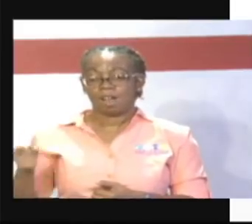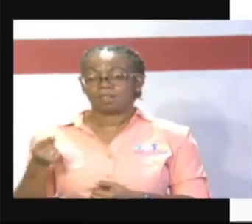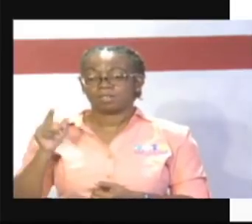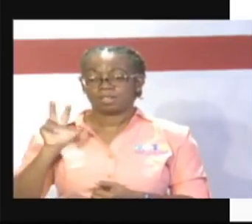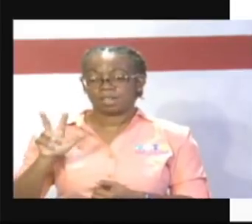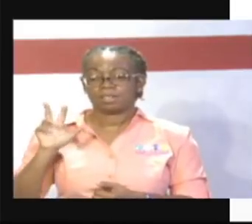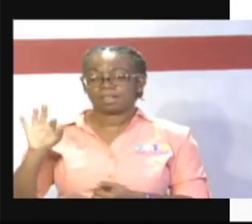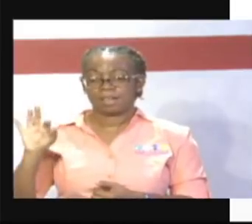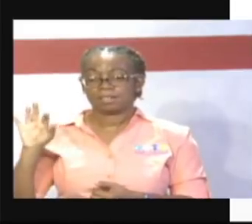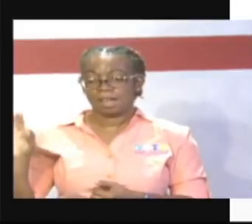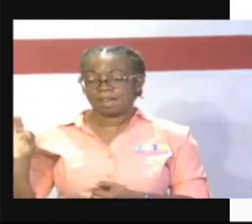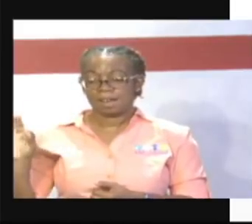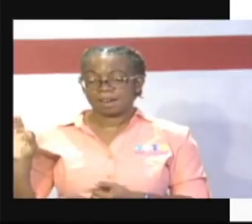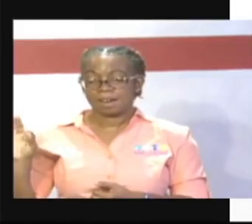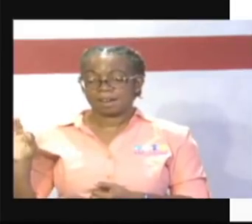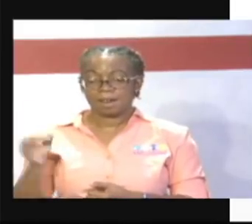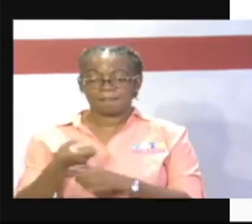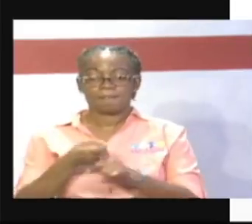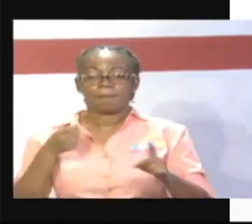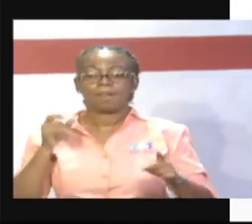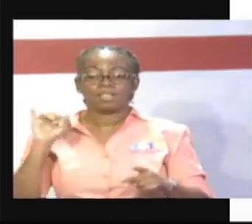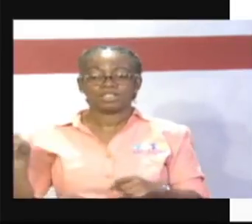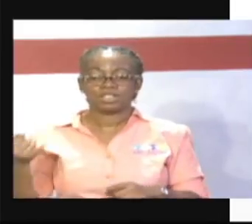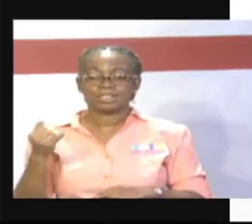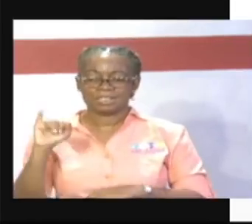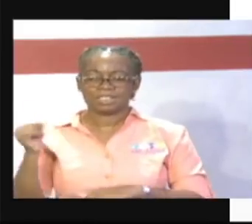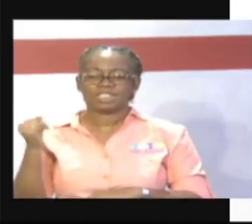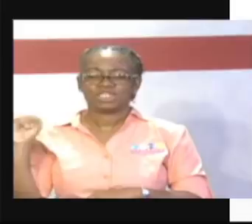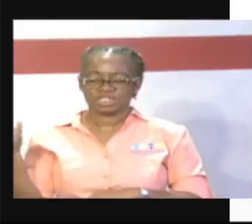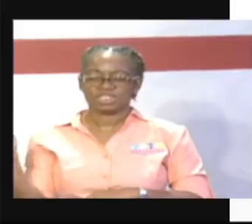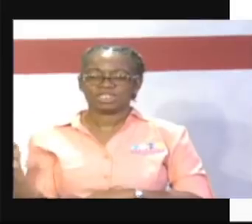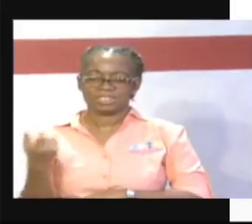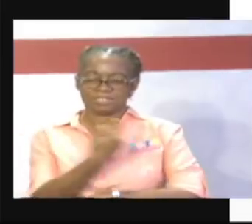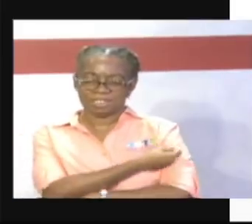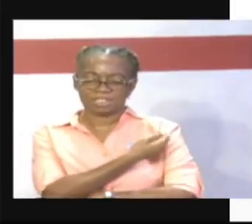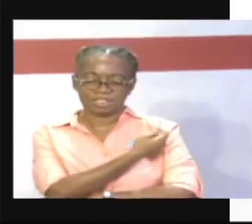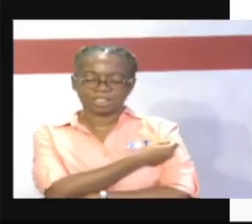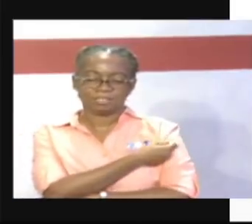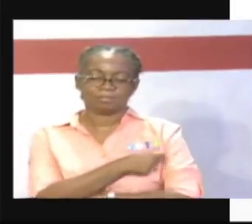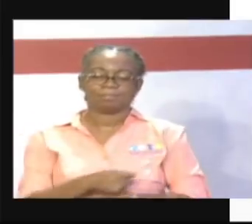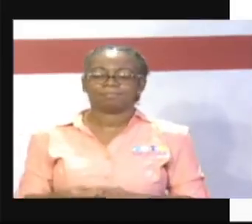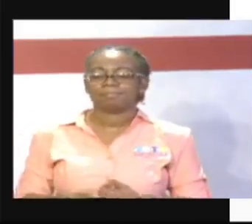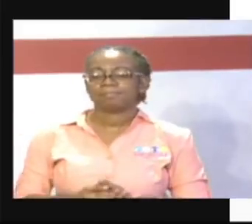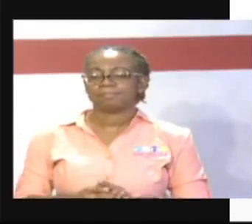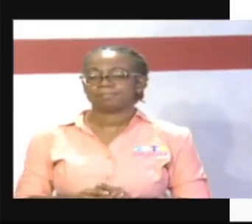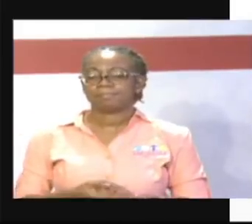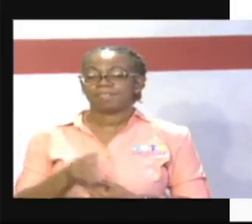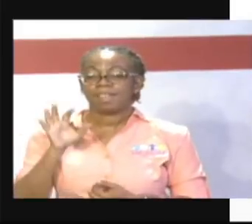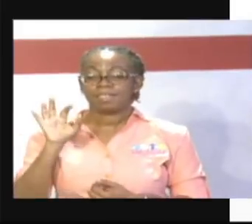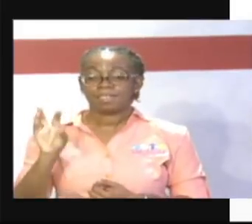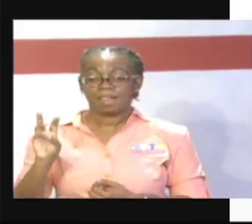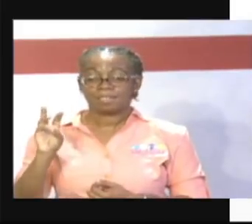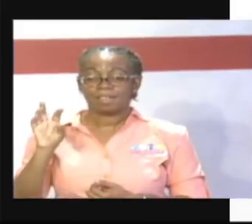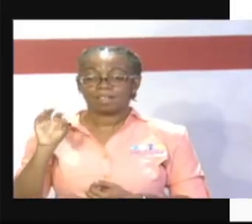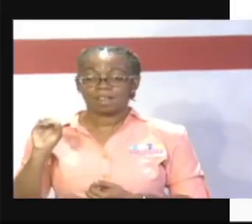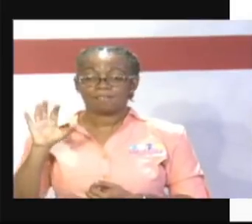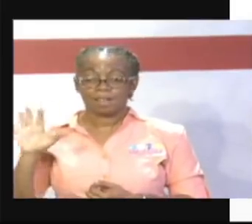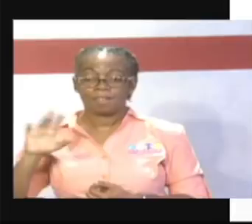35,399 persons vaccinated under a single-dose regimen, that is the Johnson & Johnson, and